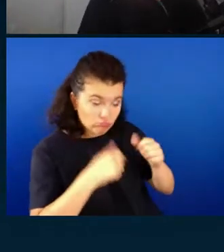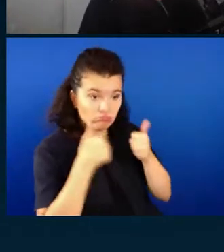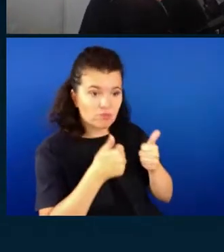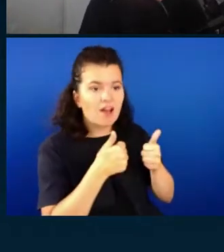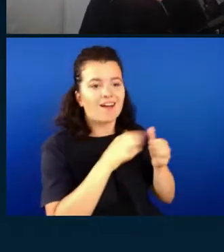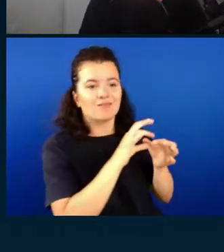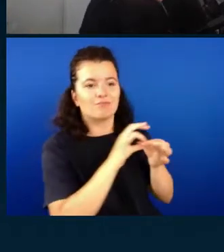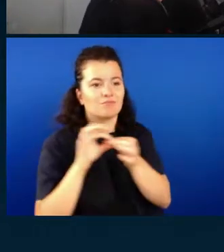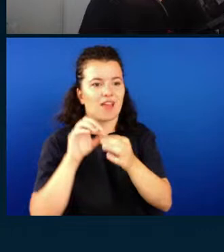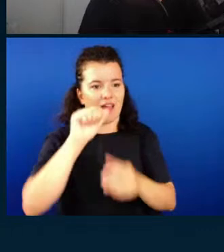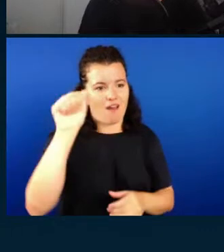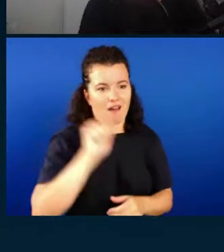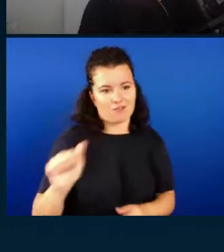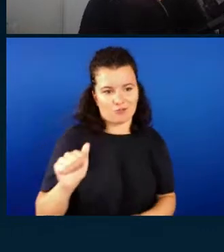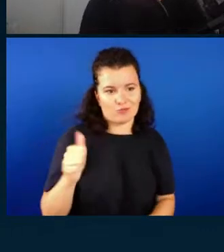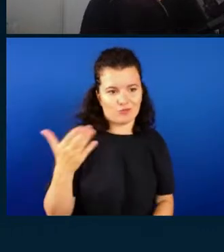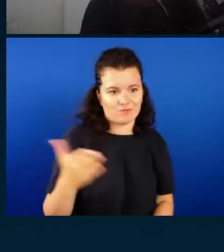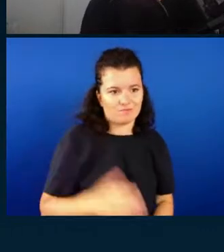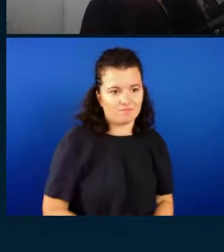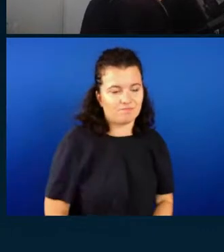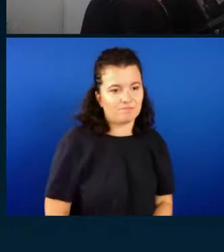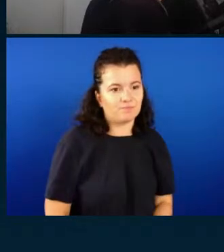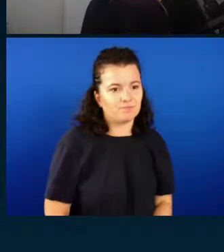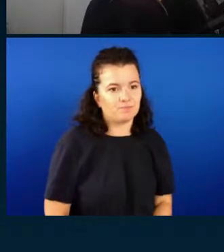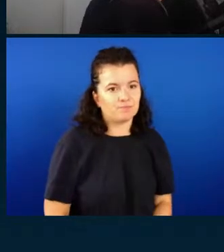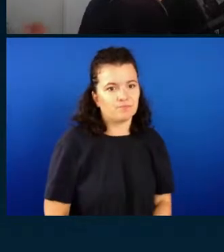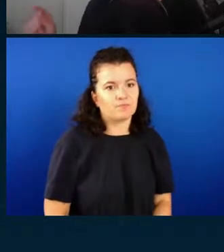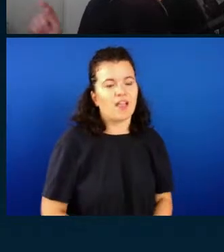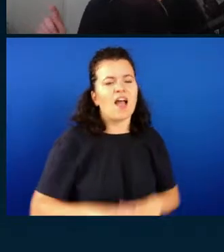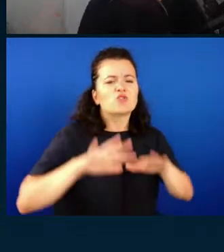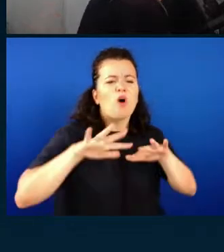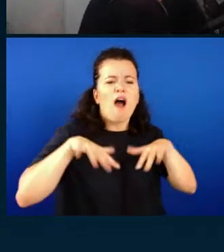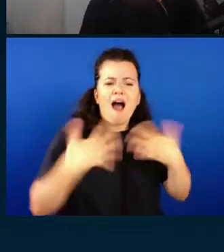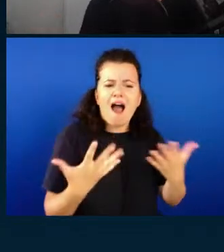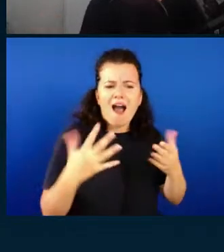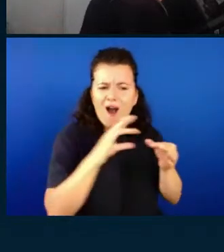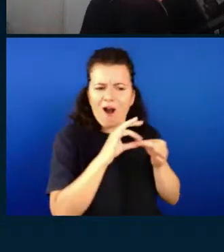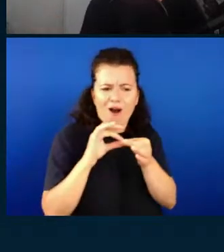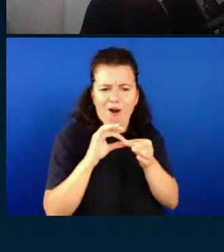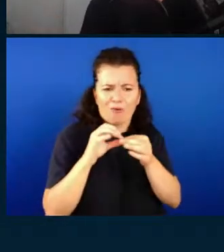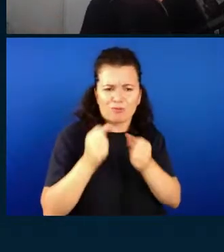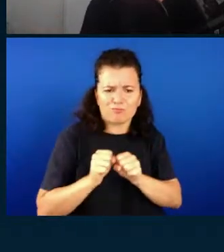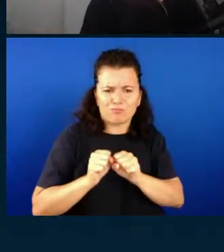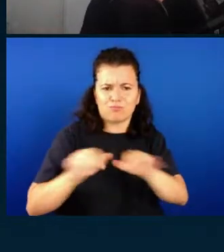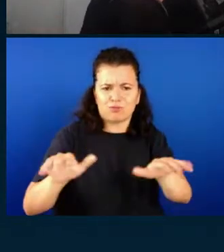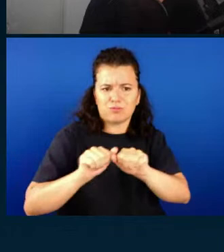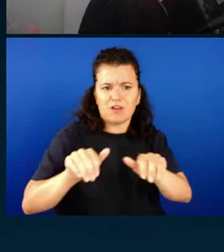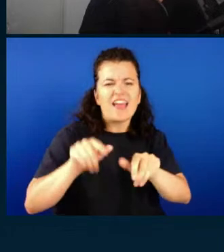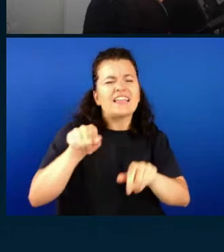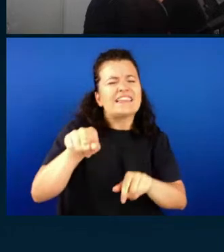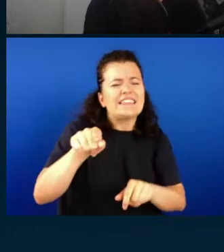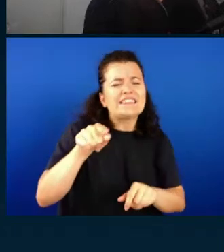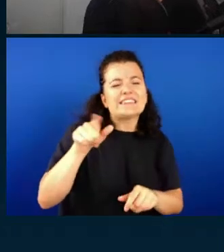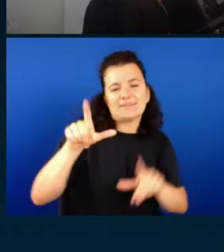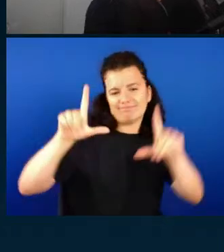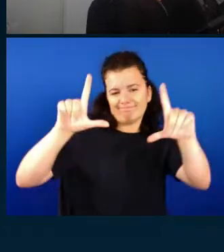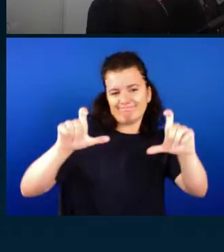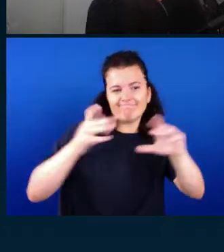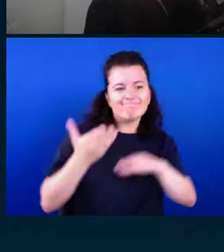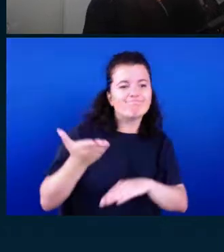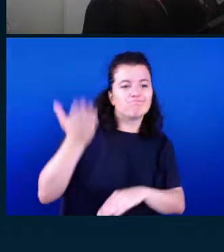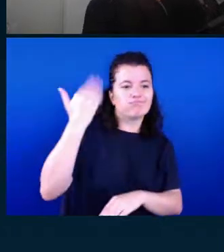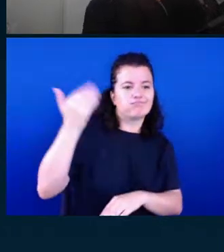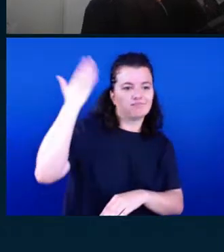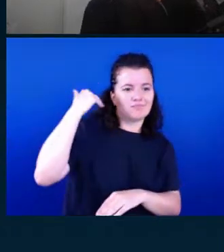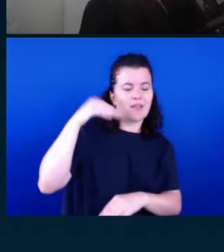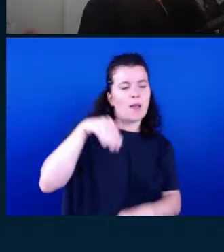use this, you do need to do some stuff. And this is a bit of an old screenshot. So this is a screenshot from the Microsoft Docs.